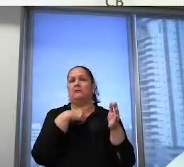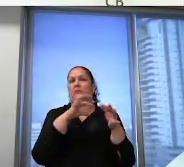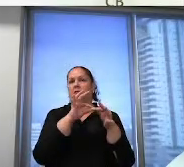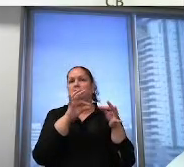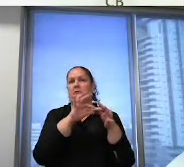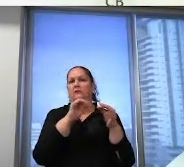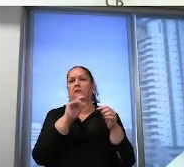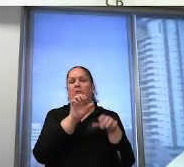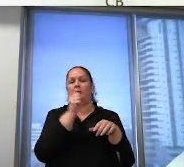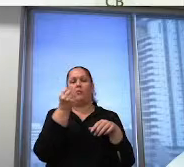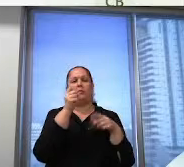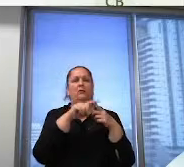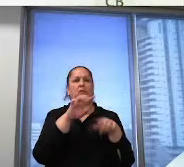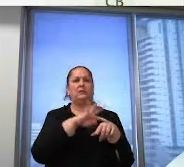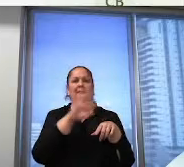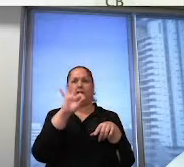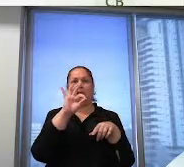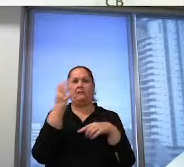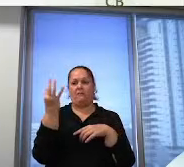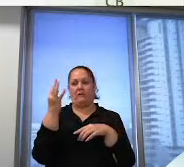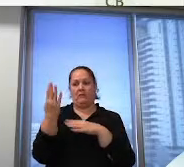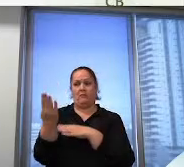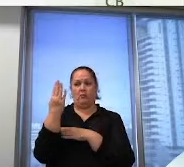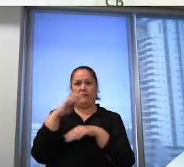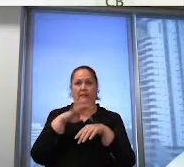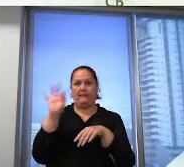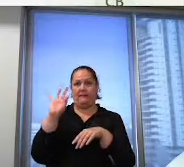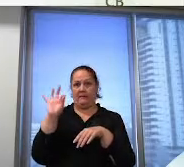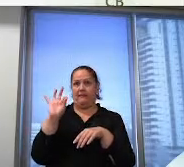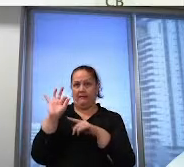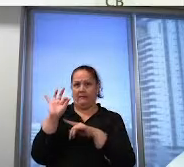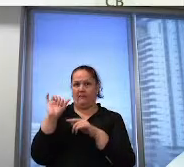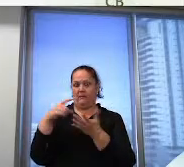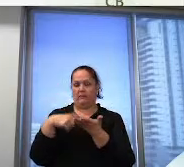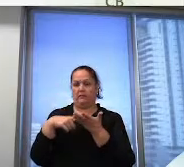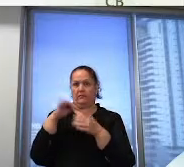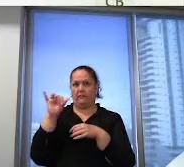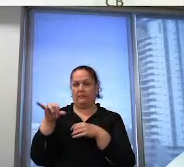going to defer that to the 9 a.m. slot on Friday morning.